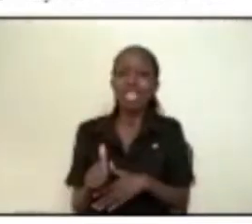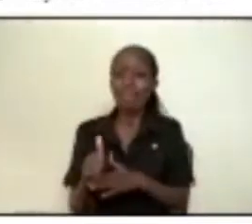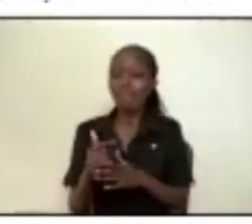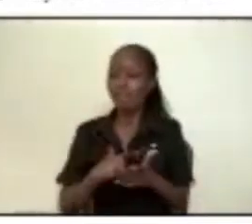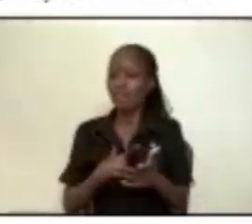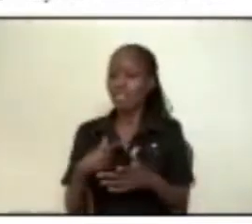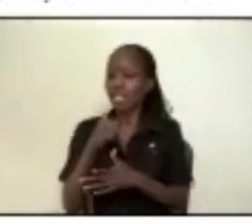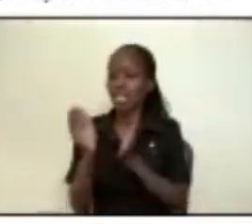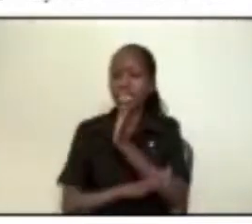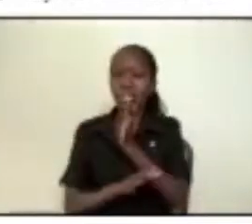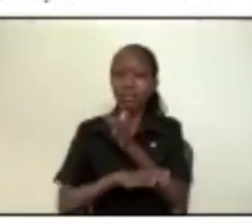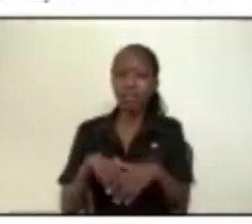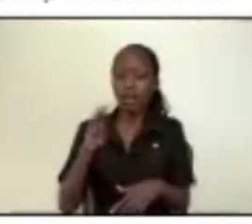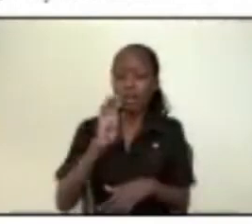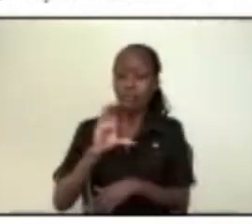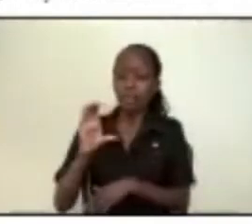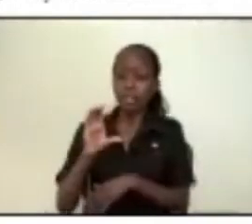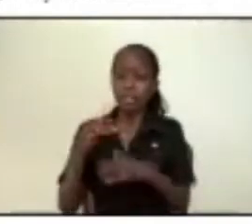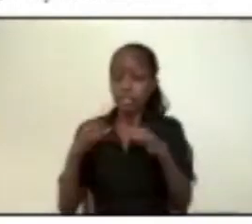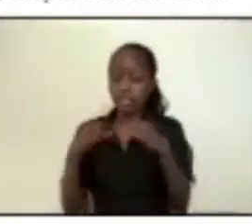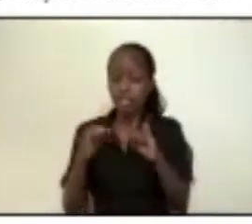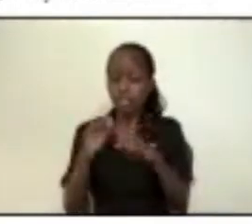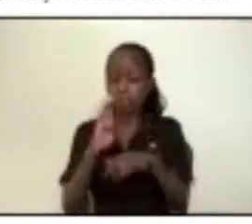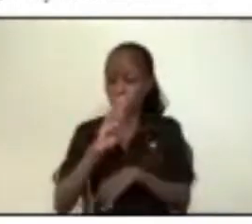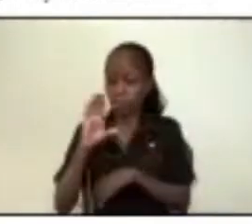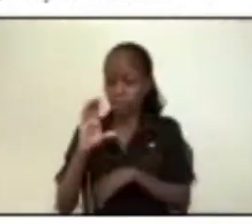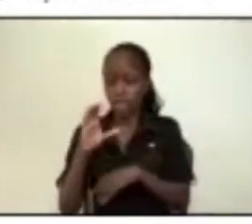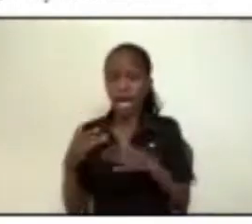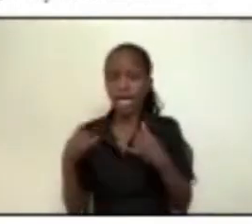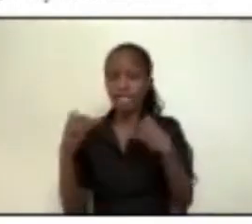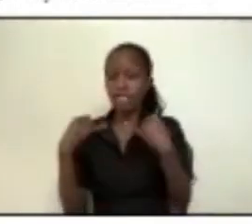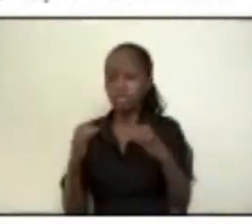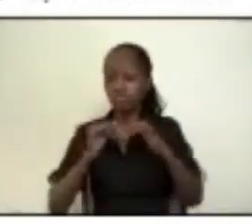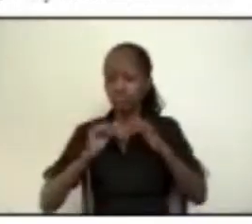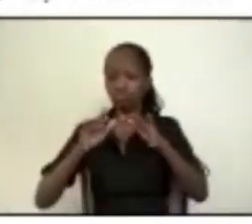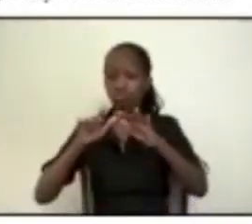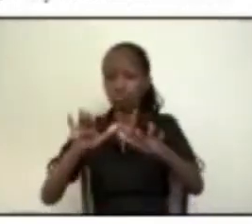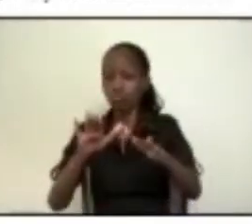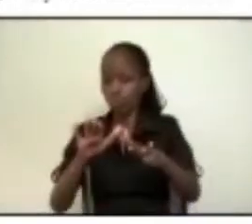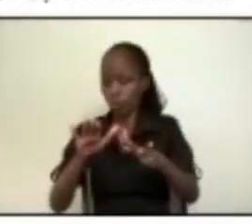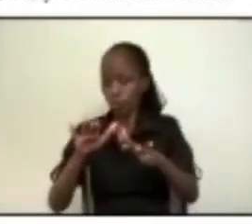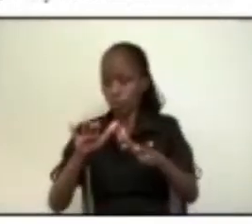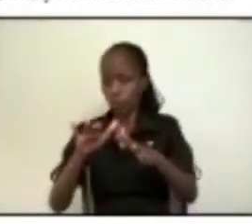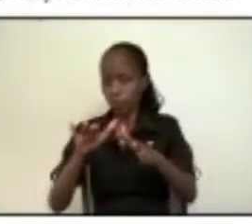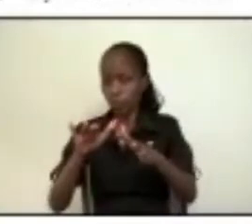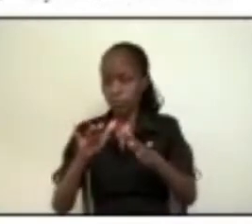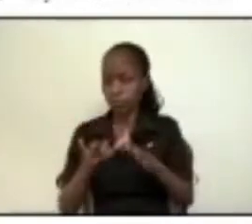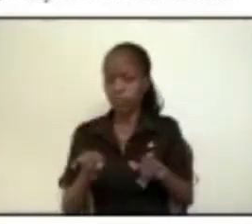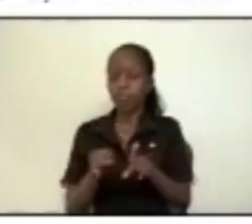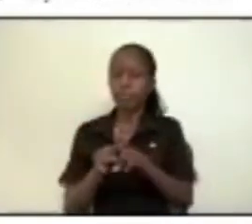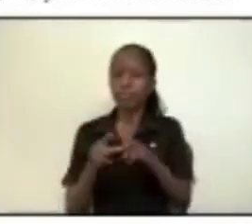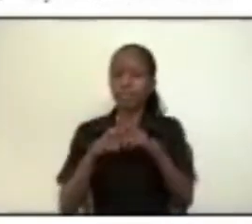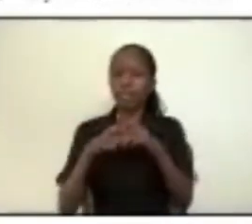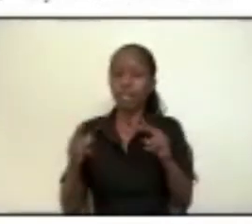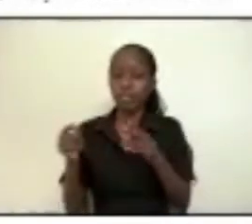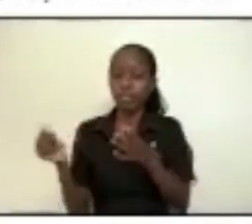the BBC has tried to expand their outreach and their network, and they started, hiring